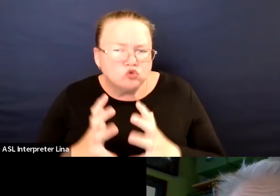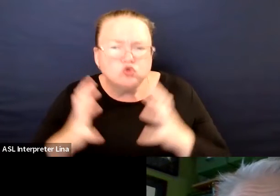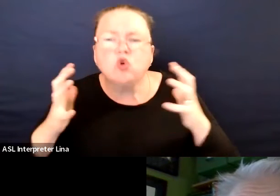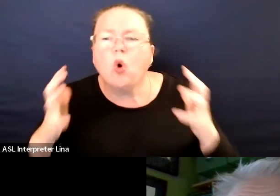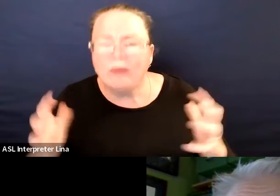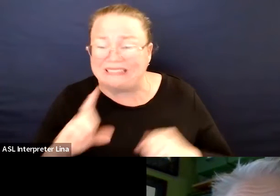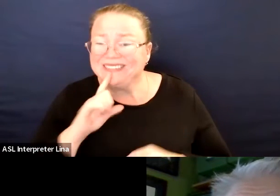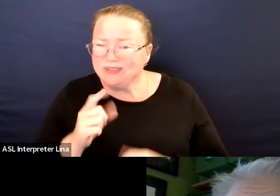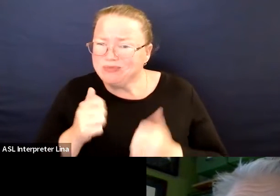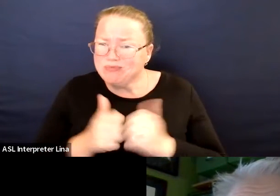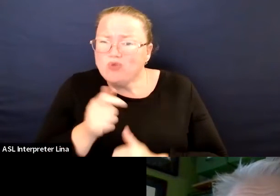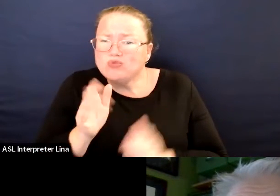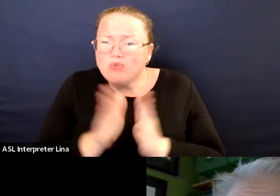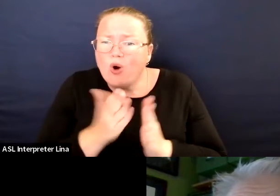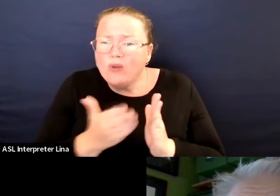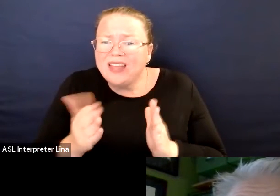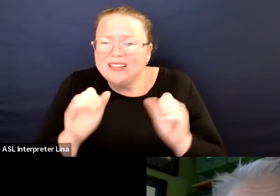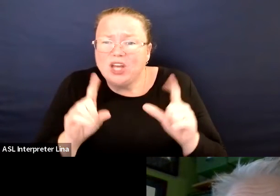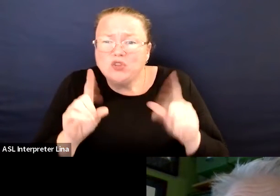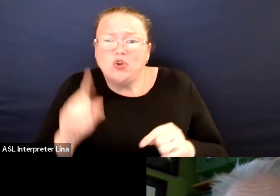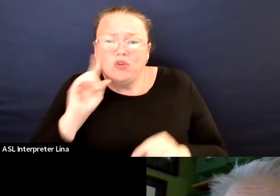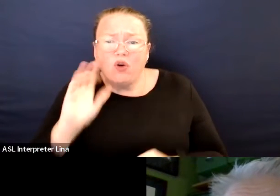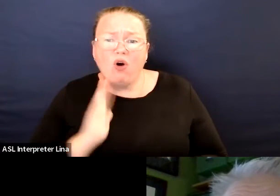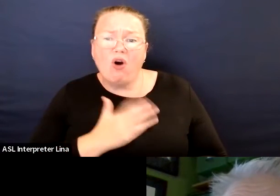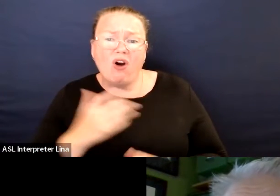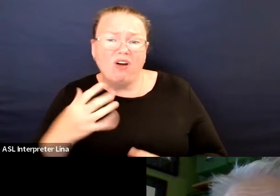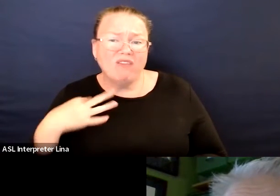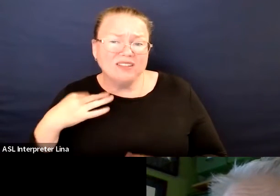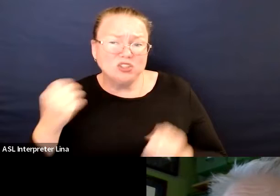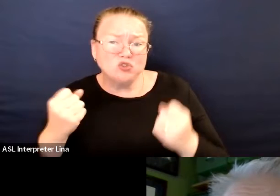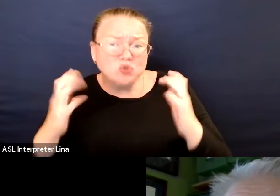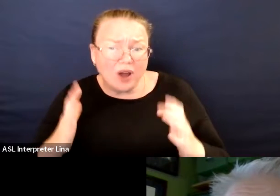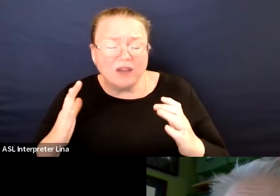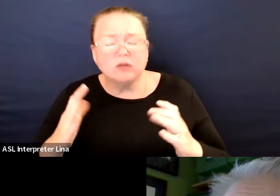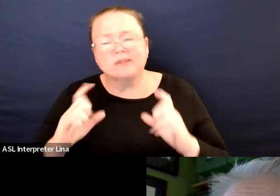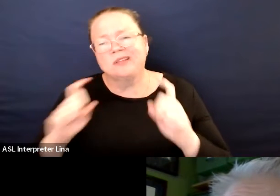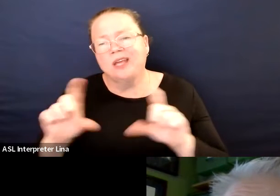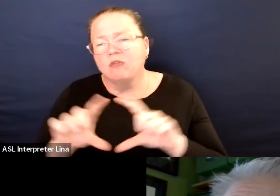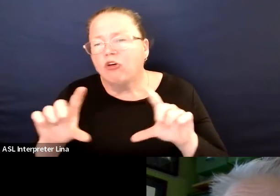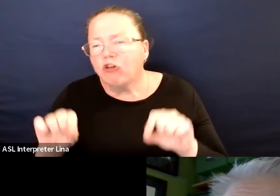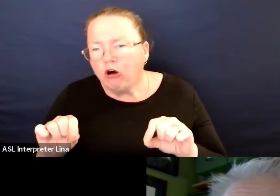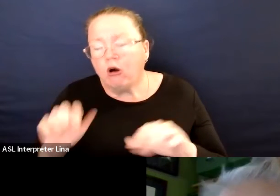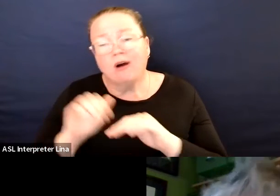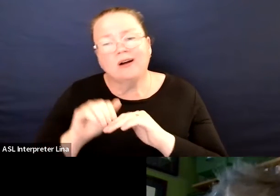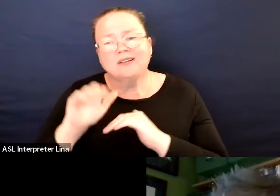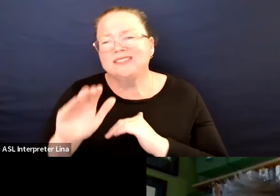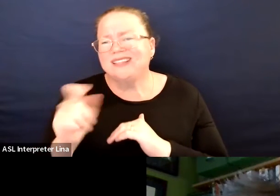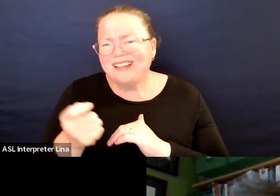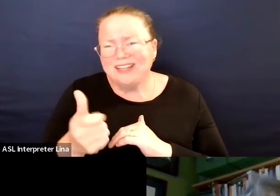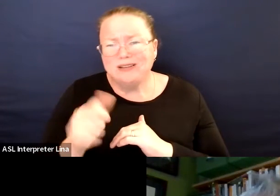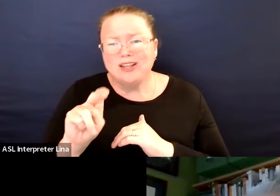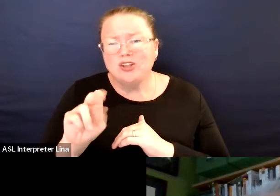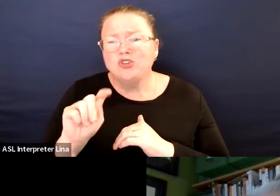the littlest things that we can do for our volunteer drivers, sending them a gift card, sending them just a little note